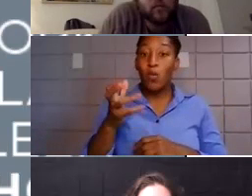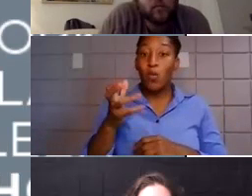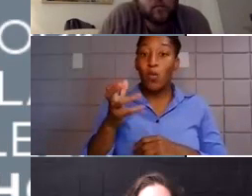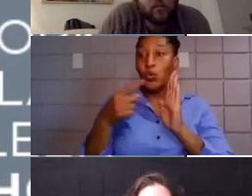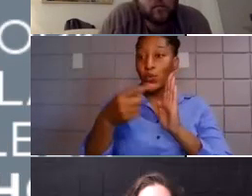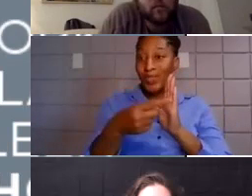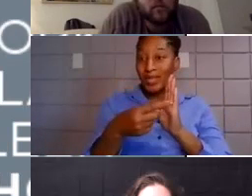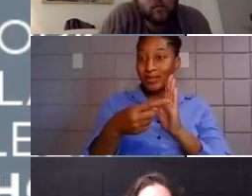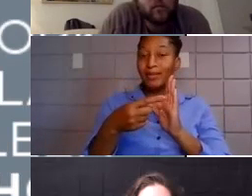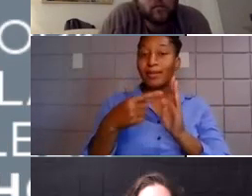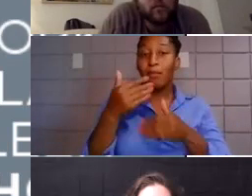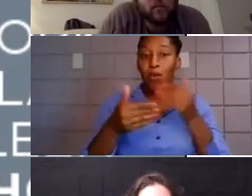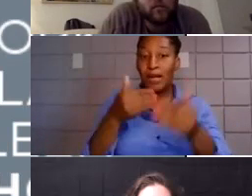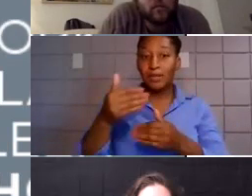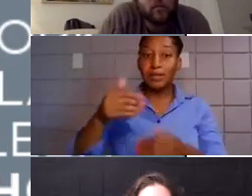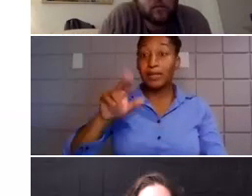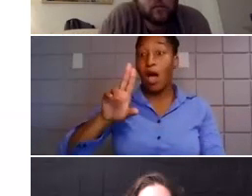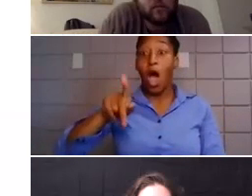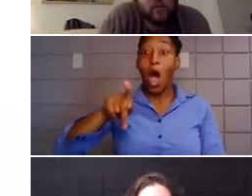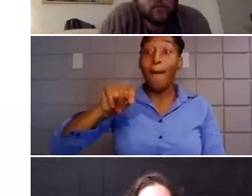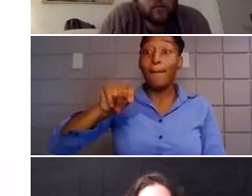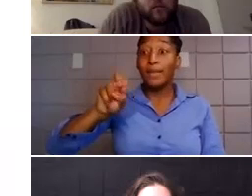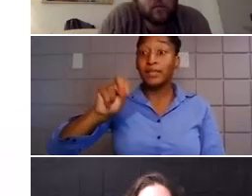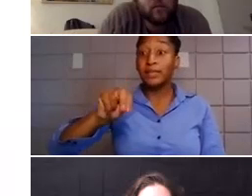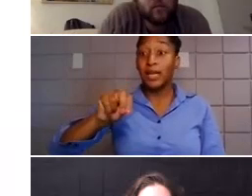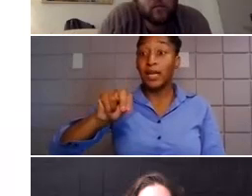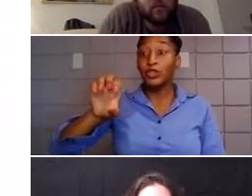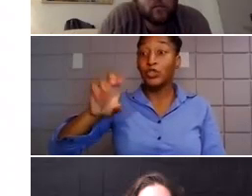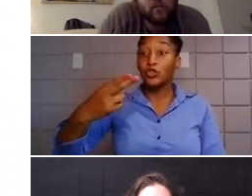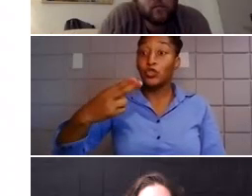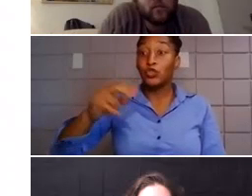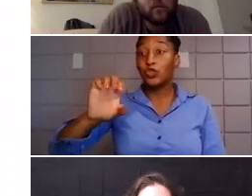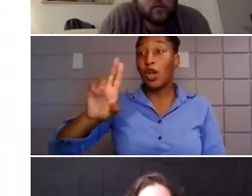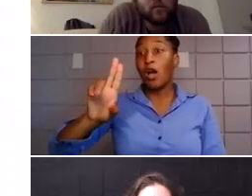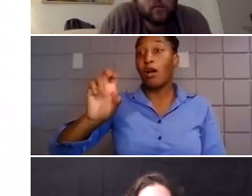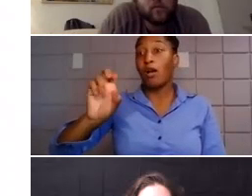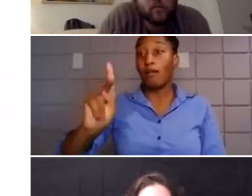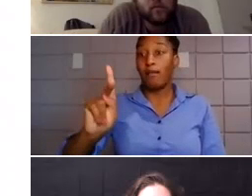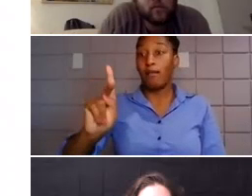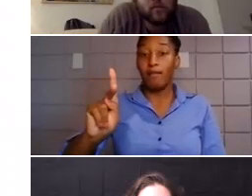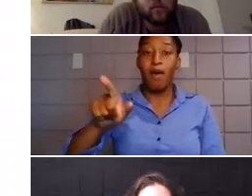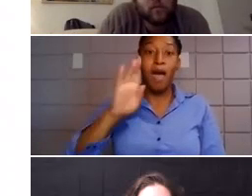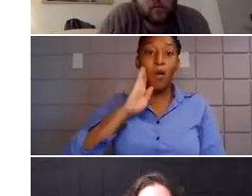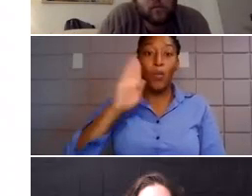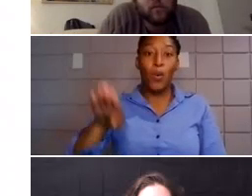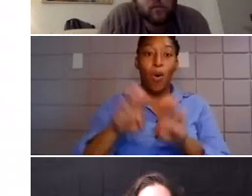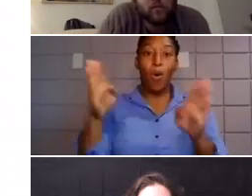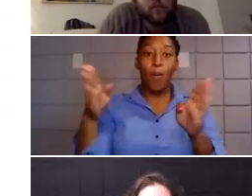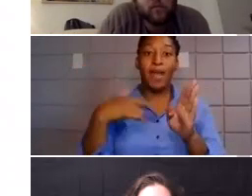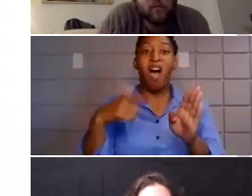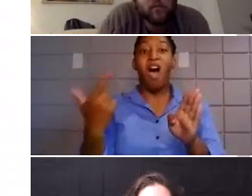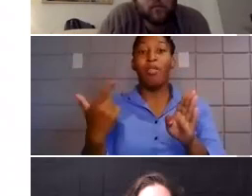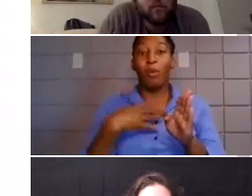Upton Chuck, and let's see what he has going on today. So I'm going to open another whiteboard, Fox window.